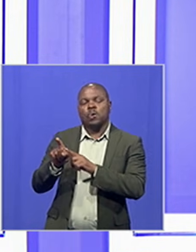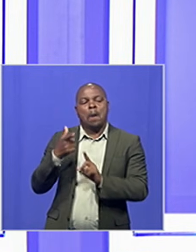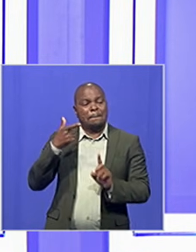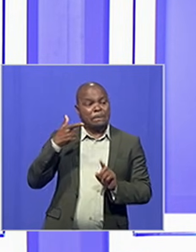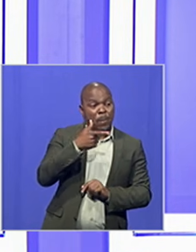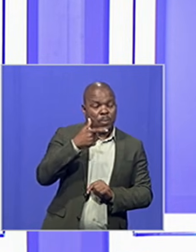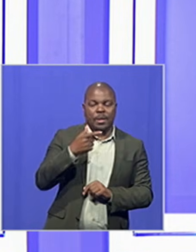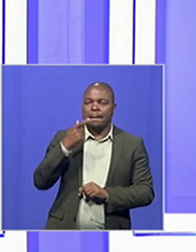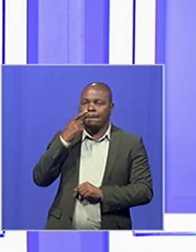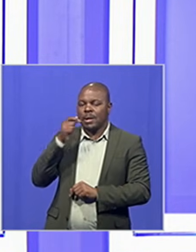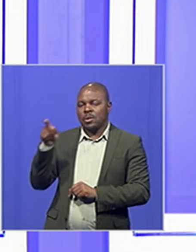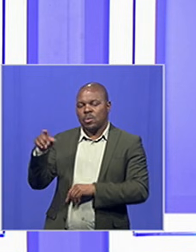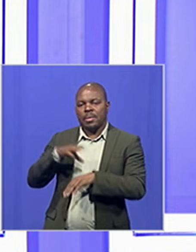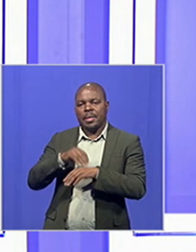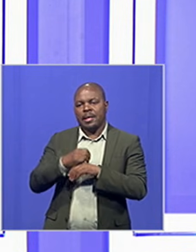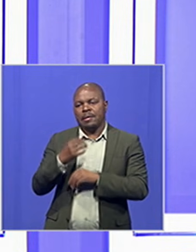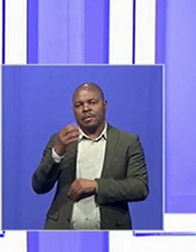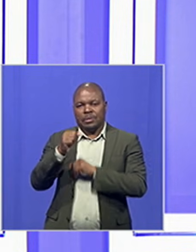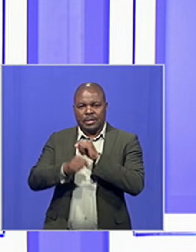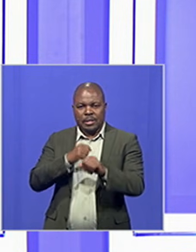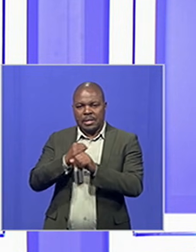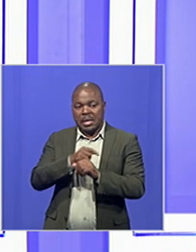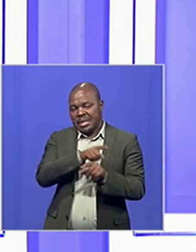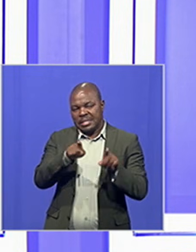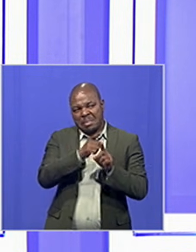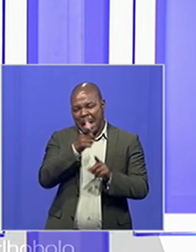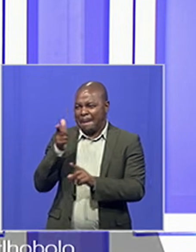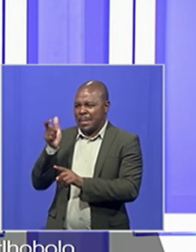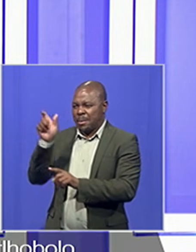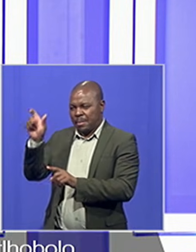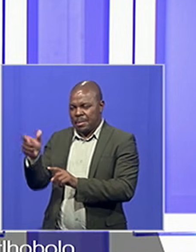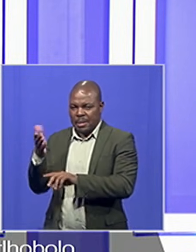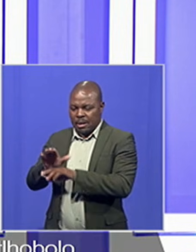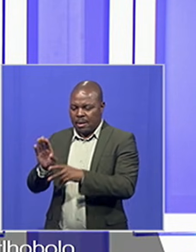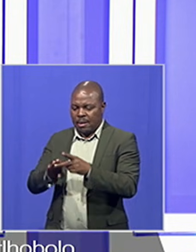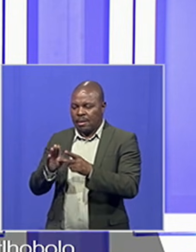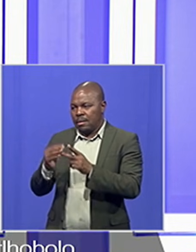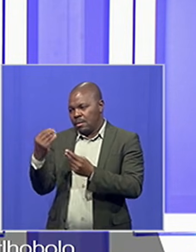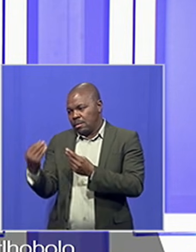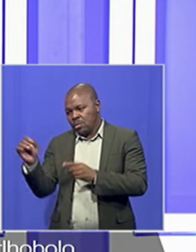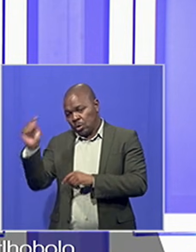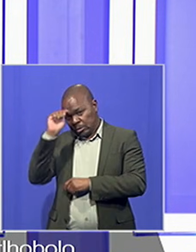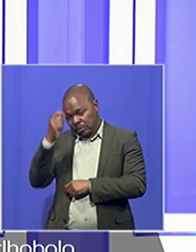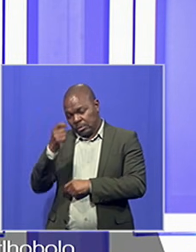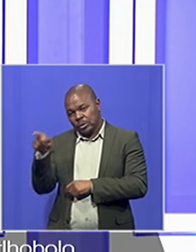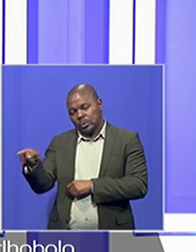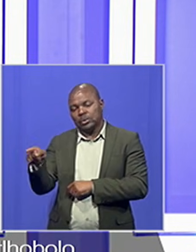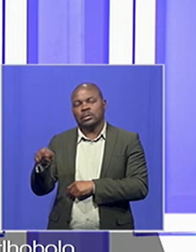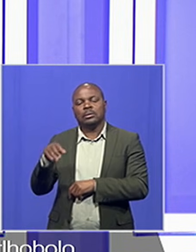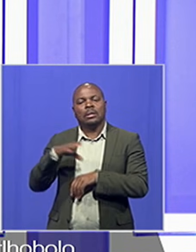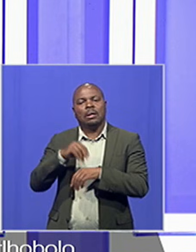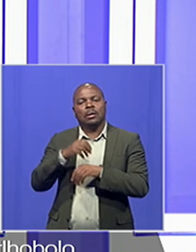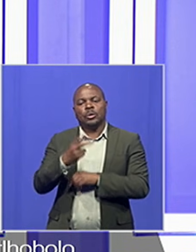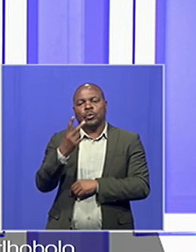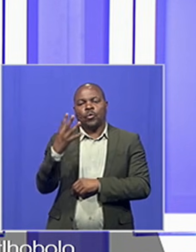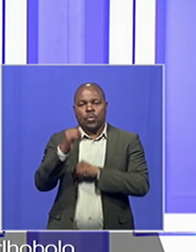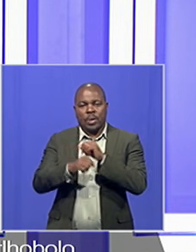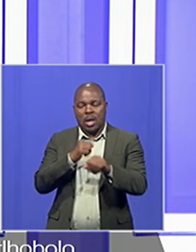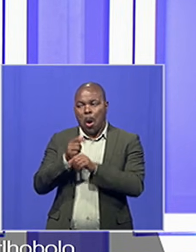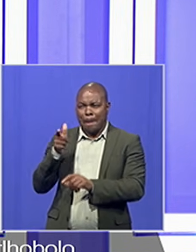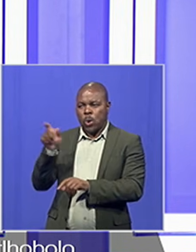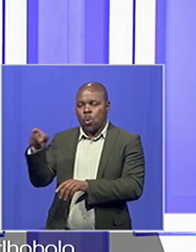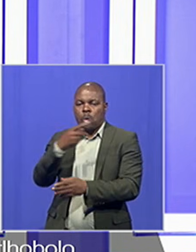di le 15 yo o bolailwe mo lefelong la kotsi ga mmogo le morwae wa dingwaga di le 24 yo ga jaana a le mo maemong a tlhobaetsang